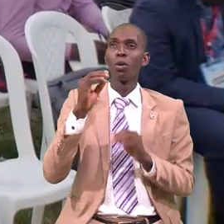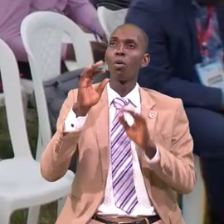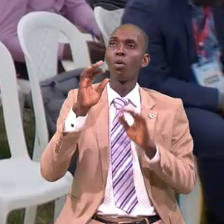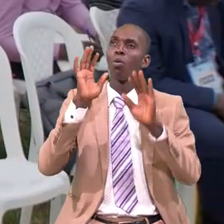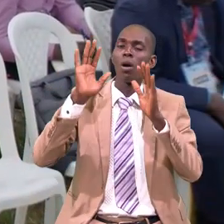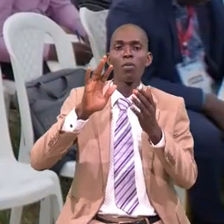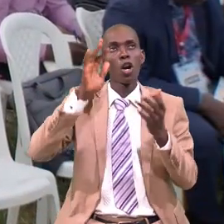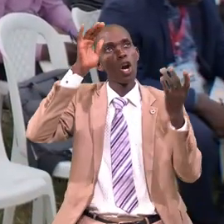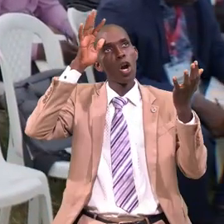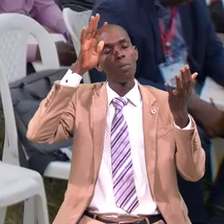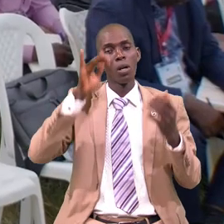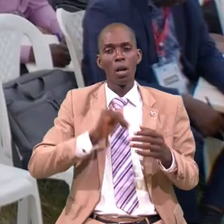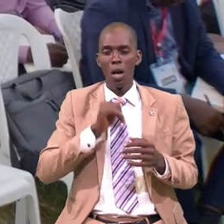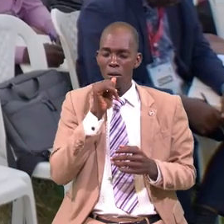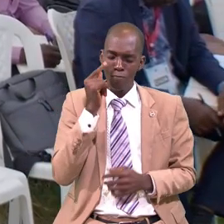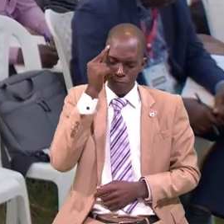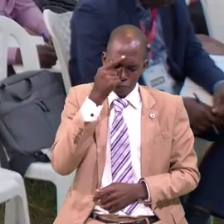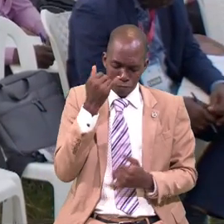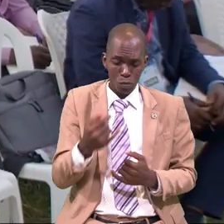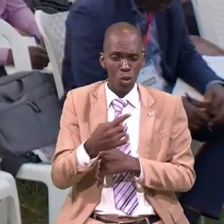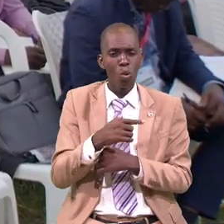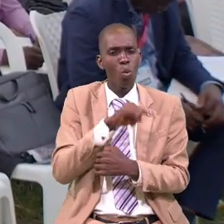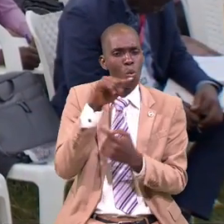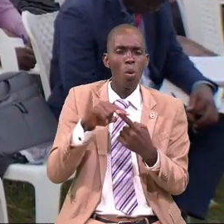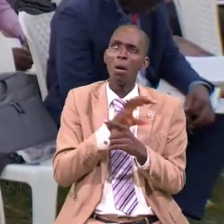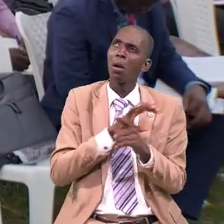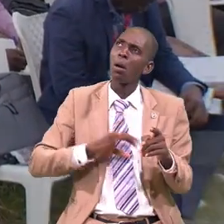I'm thinking today of when Christ will come.